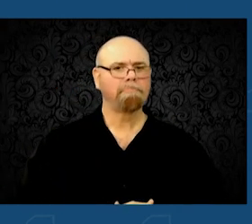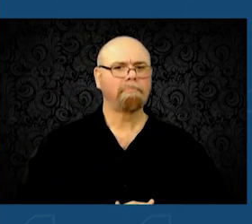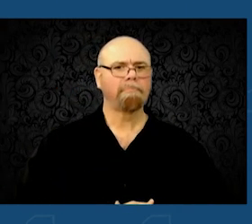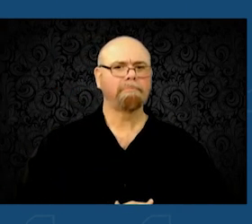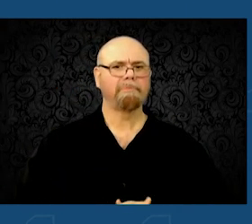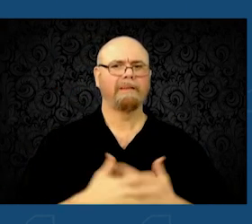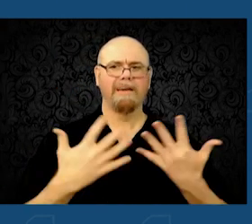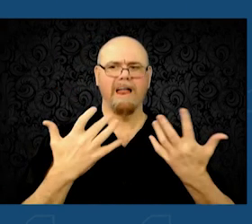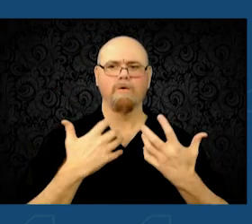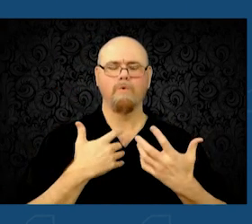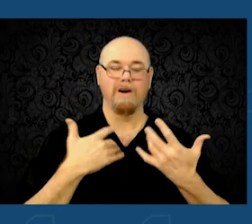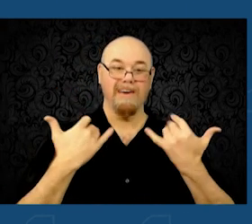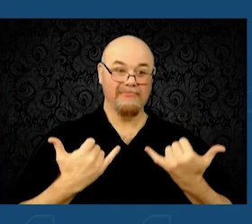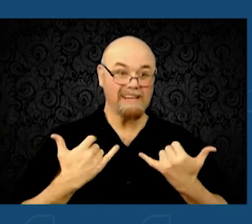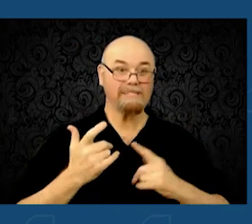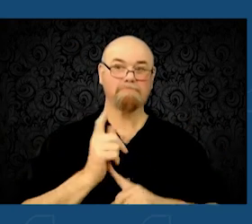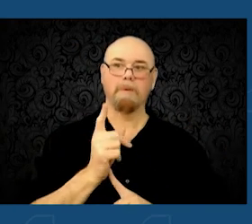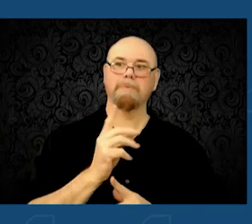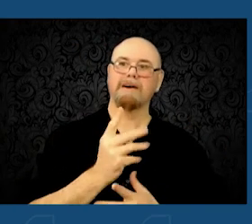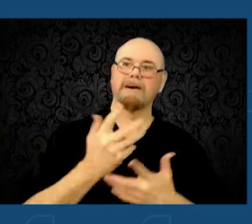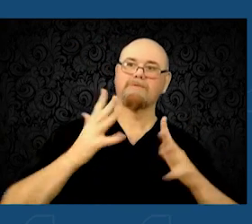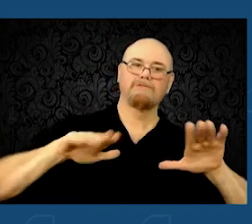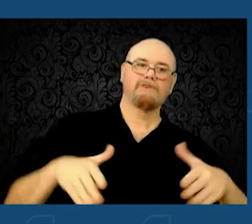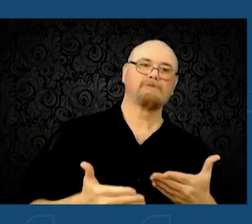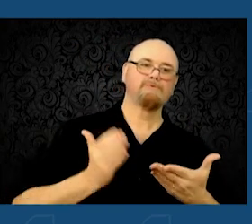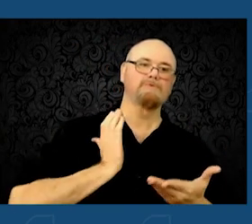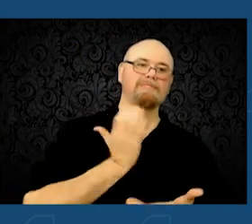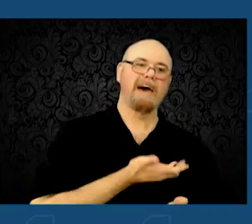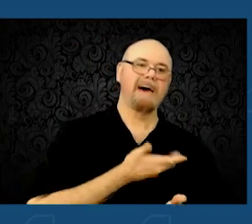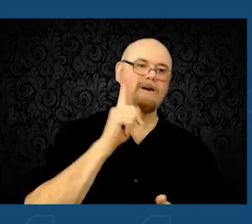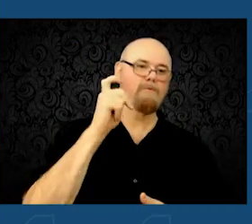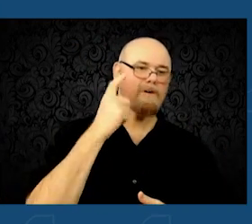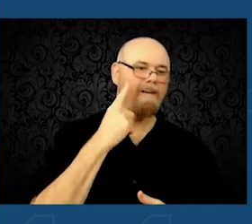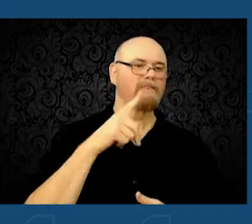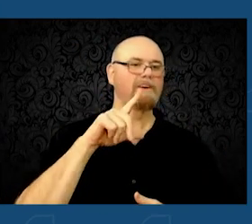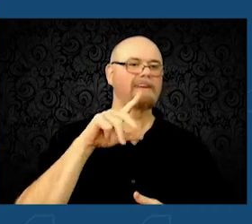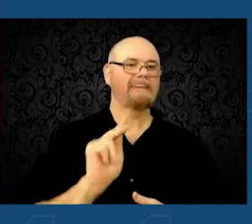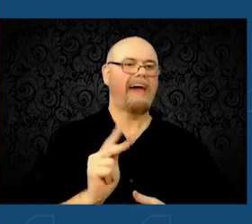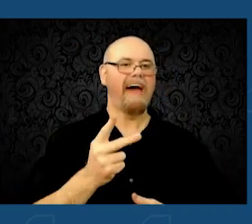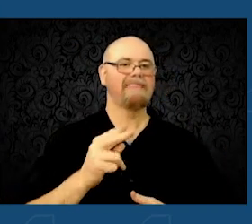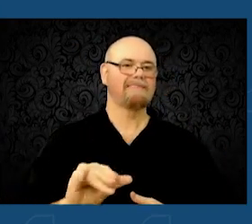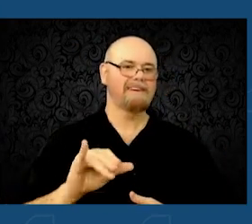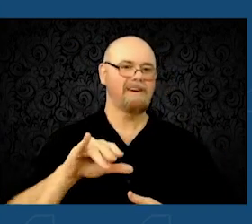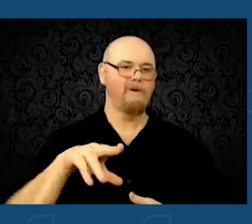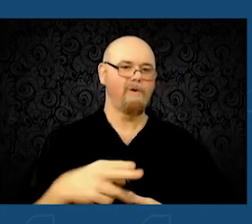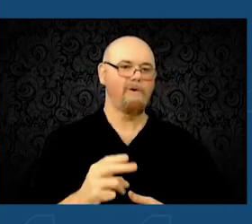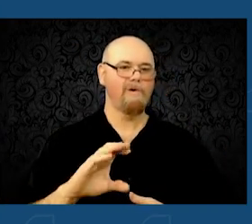moment, present our governor of New York State, Kathy Hochul. Please rise.